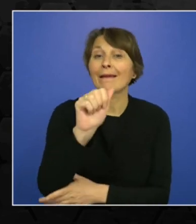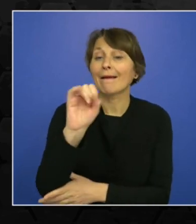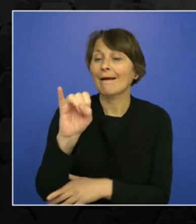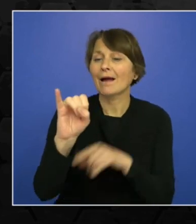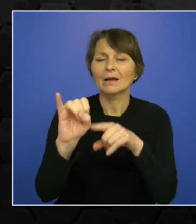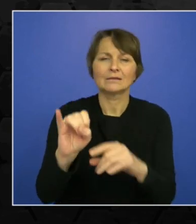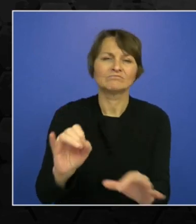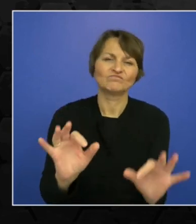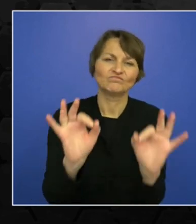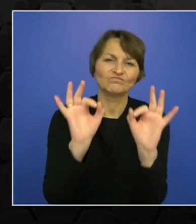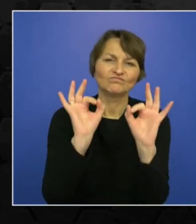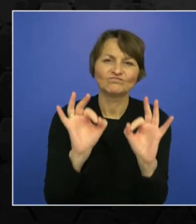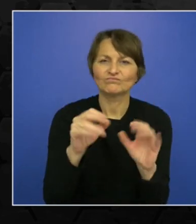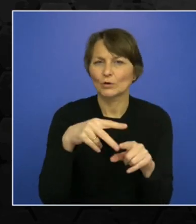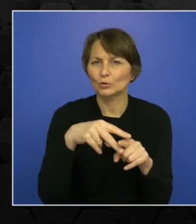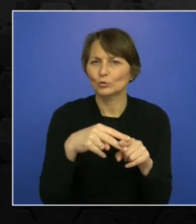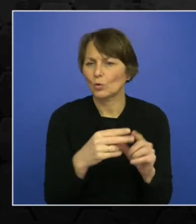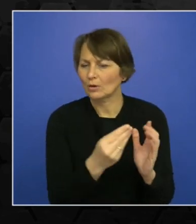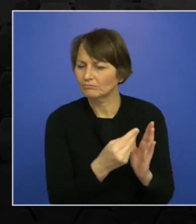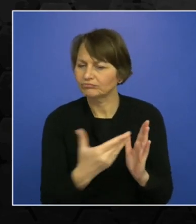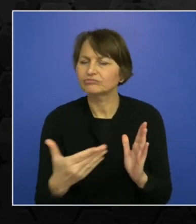actually has a lot of a similar